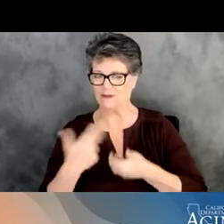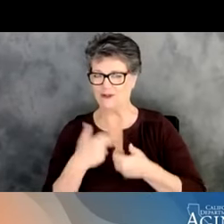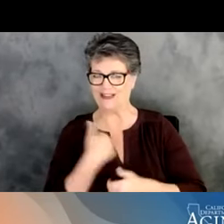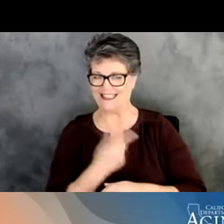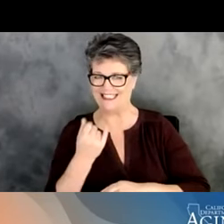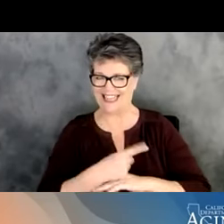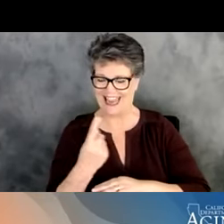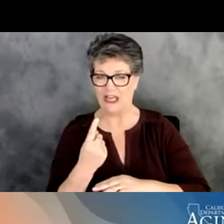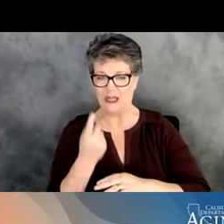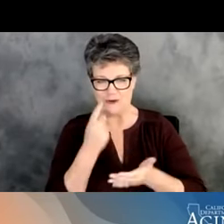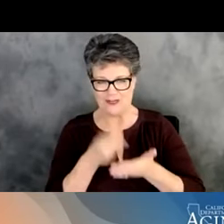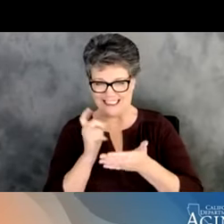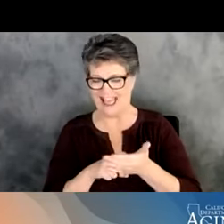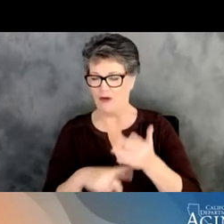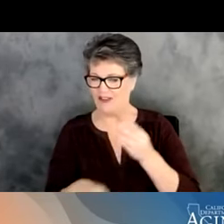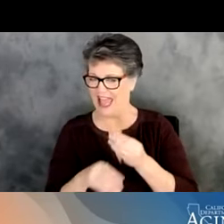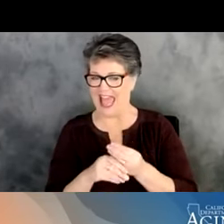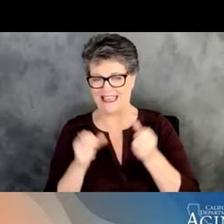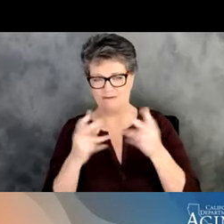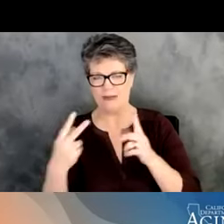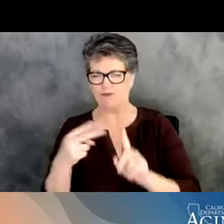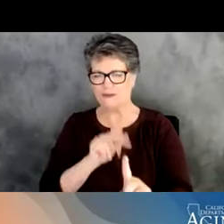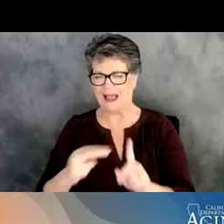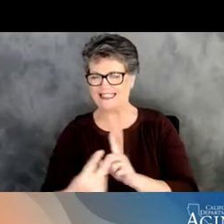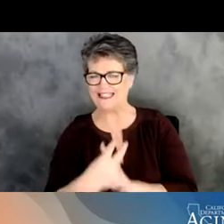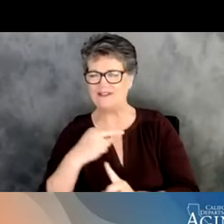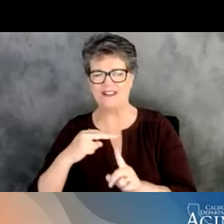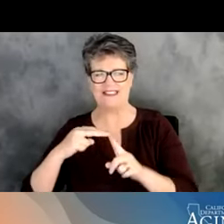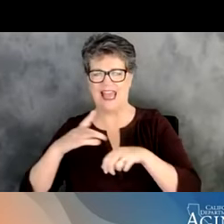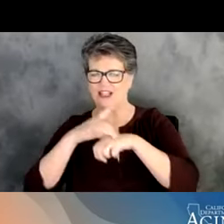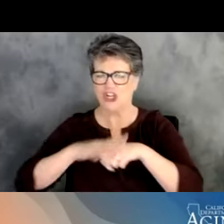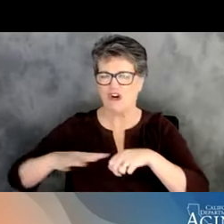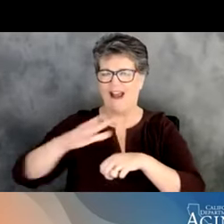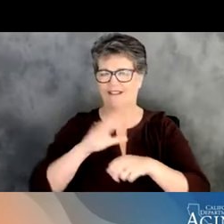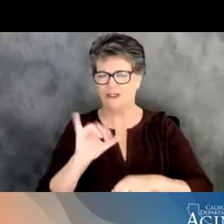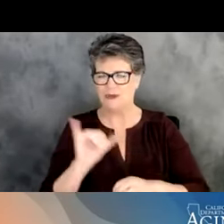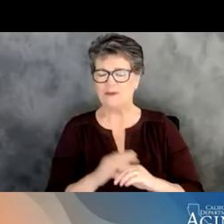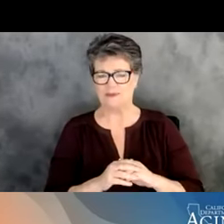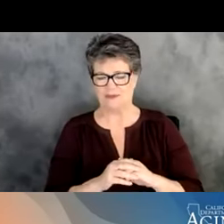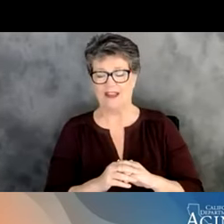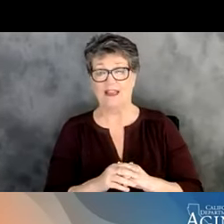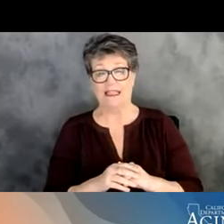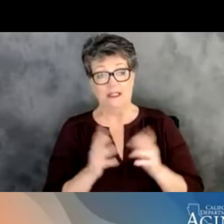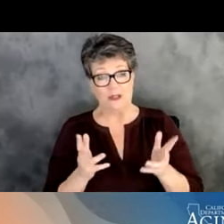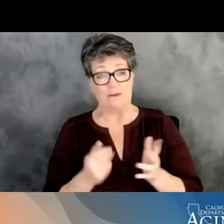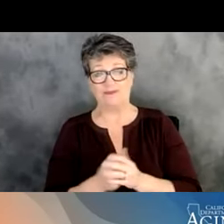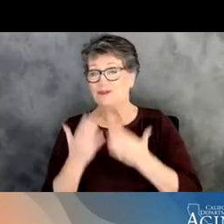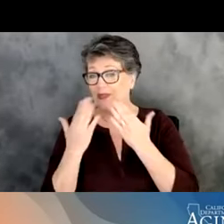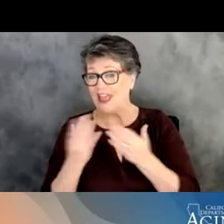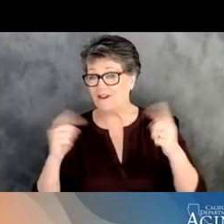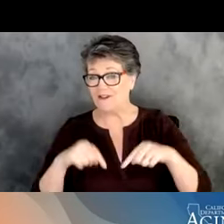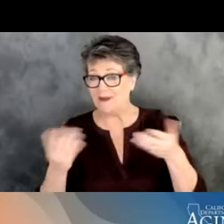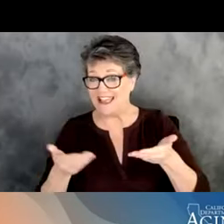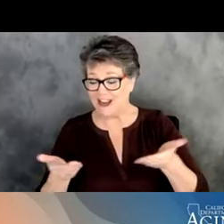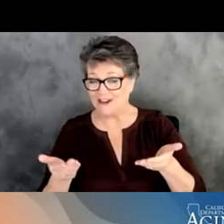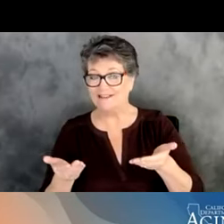You can tell we have added plenty of perspectives and some geographic diversity as well to the committee. So thank you for being here. And I